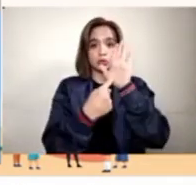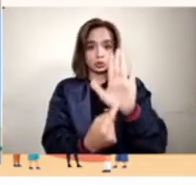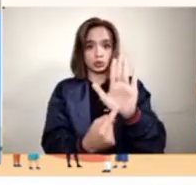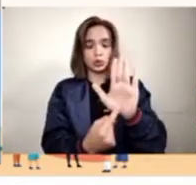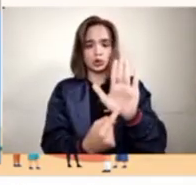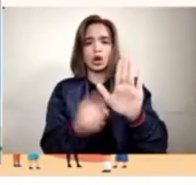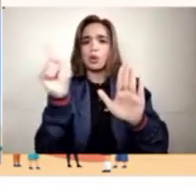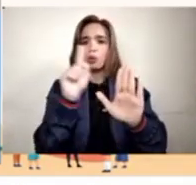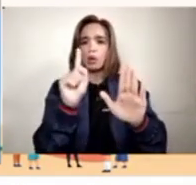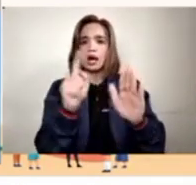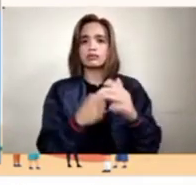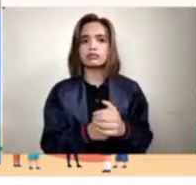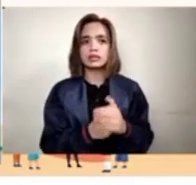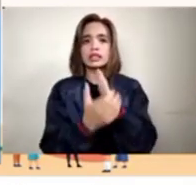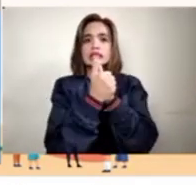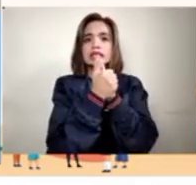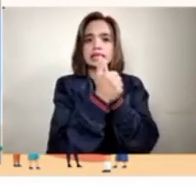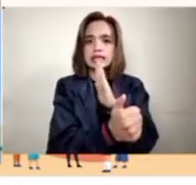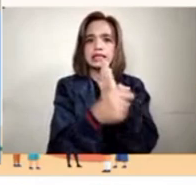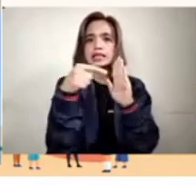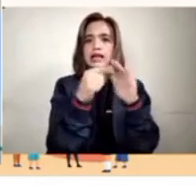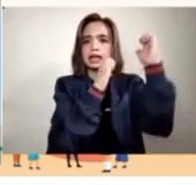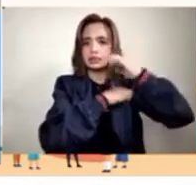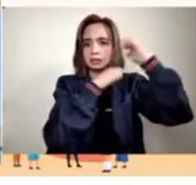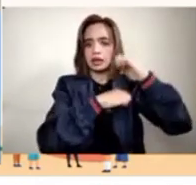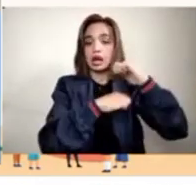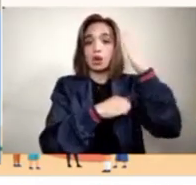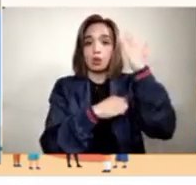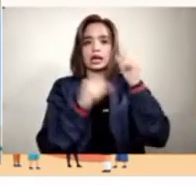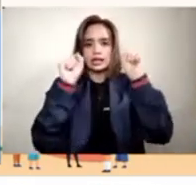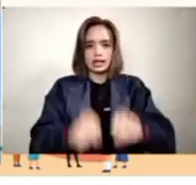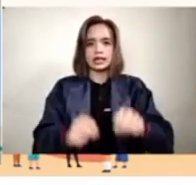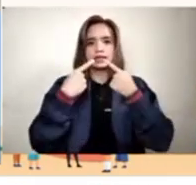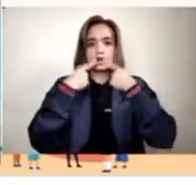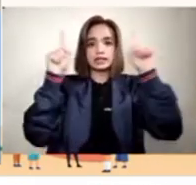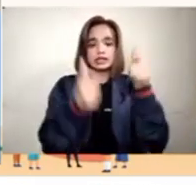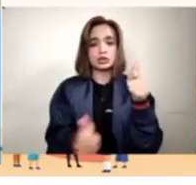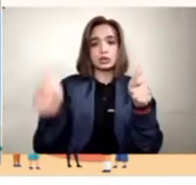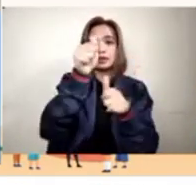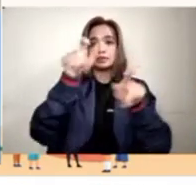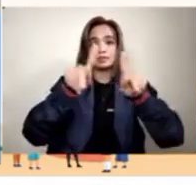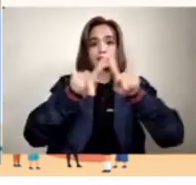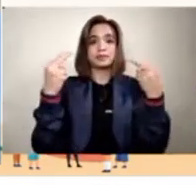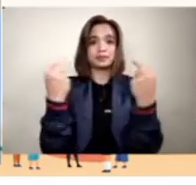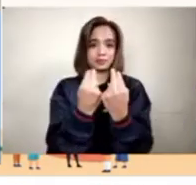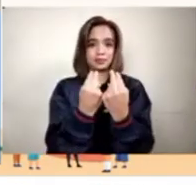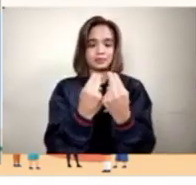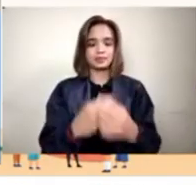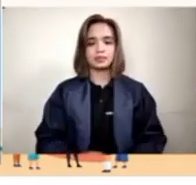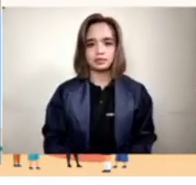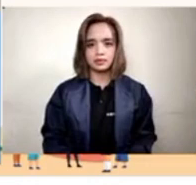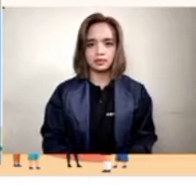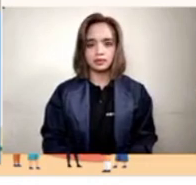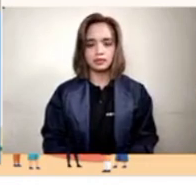teacher would have to demonstrate the expected competency standards for them to be able to get promoted